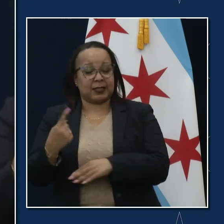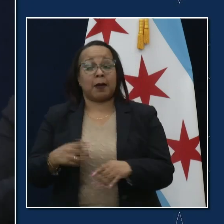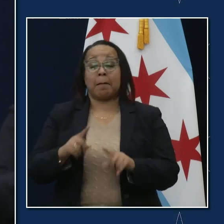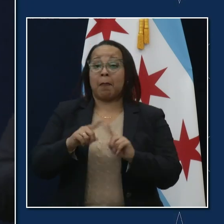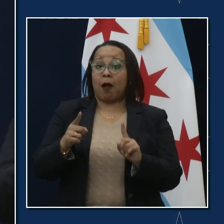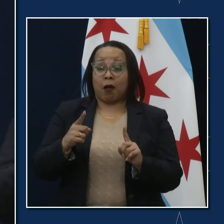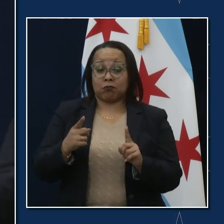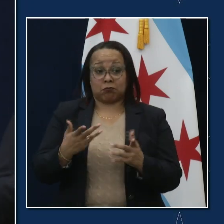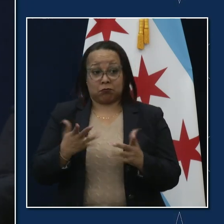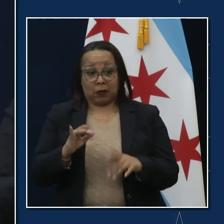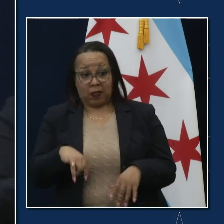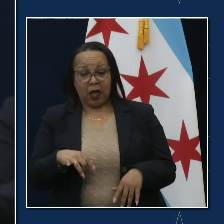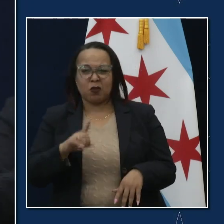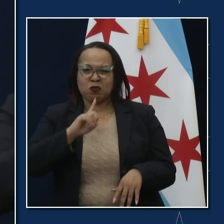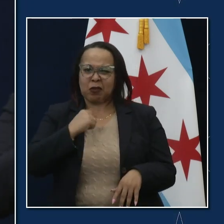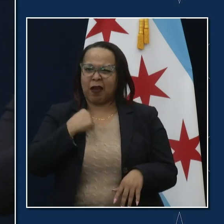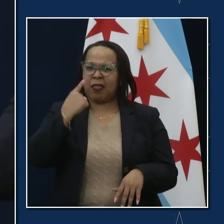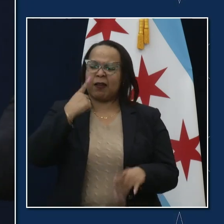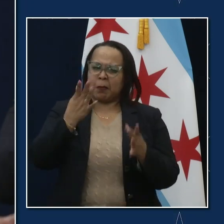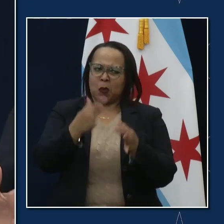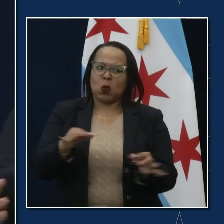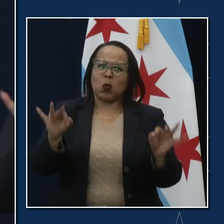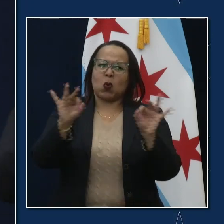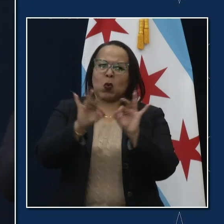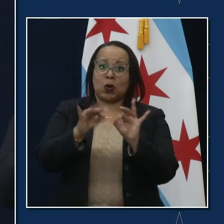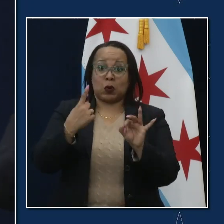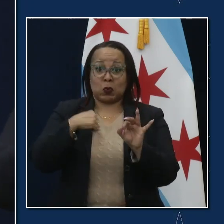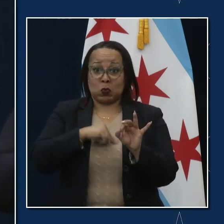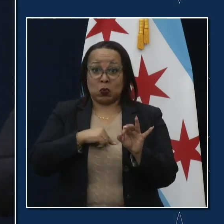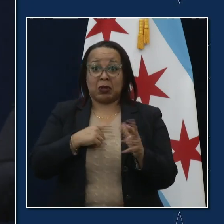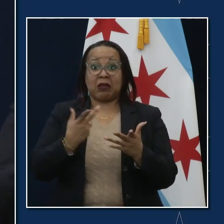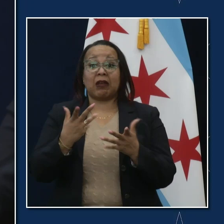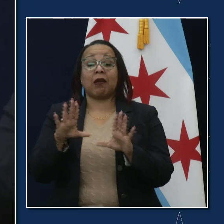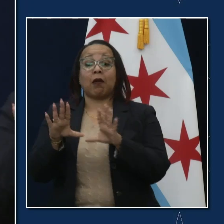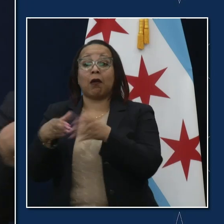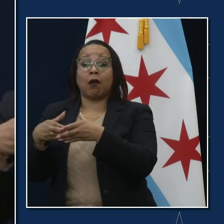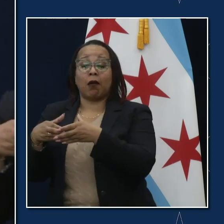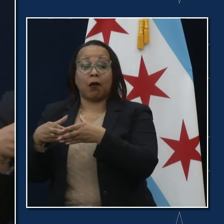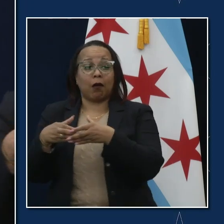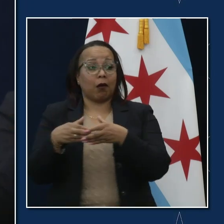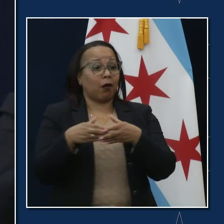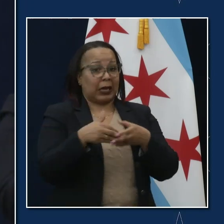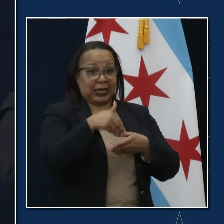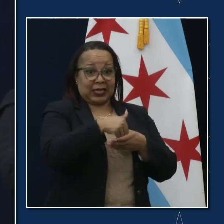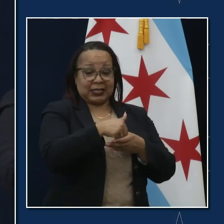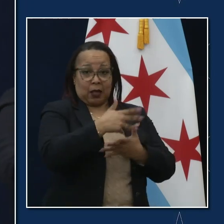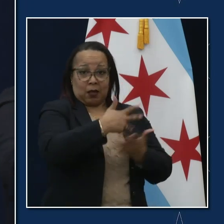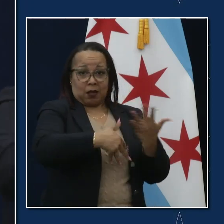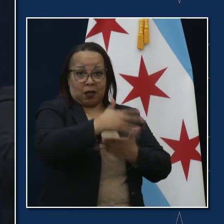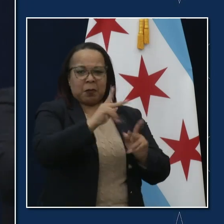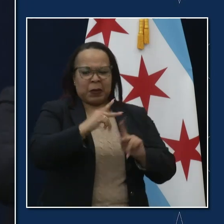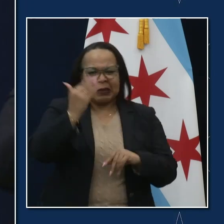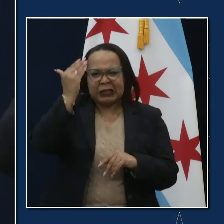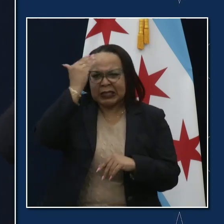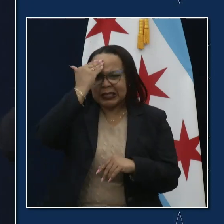But beyond that, I really do think it's important as we move inside for people to be conscious of the